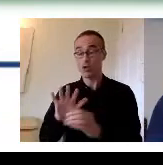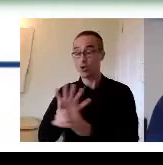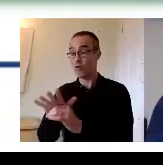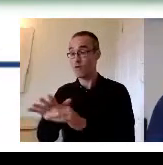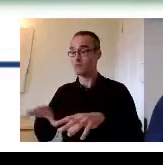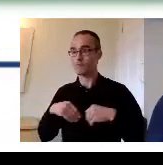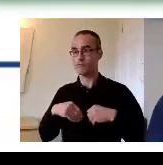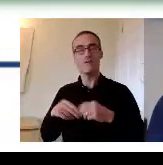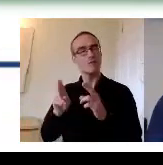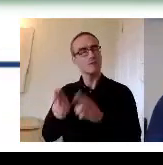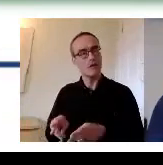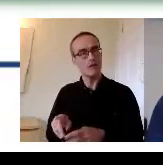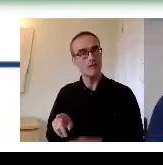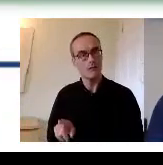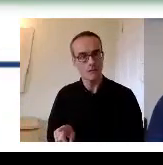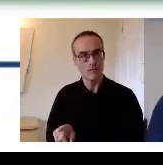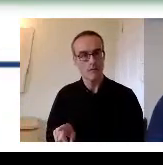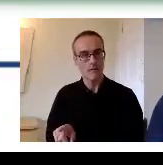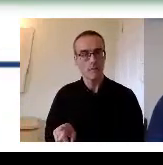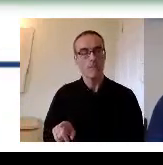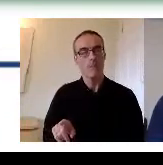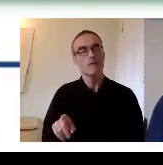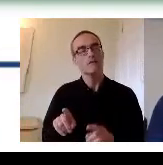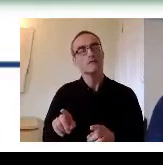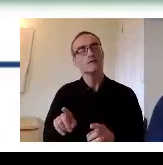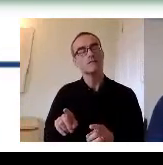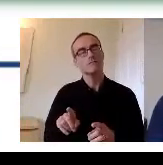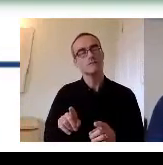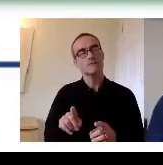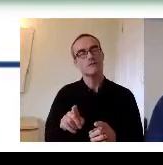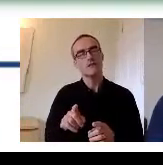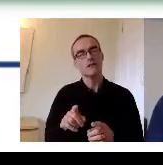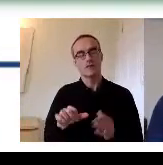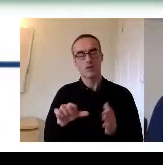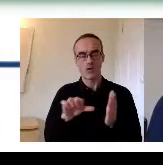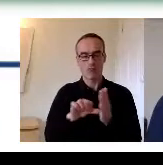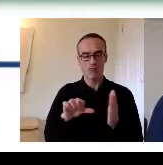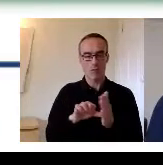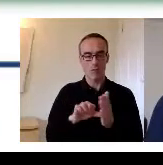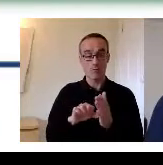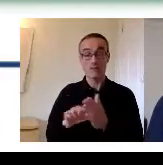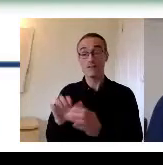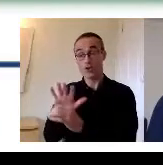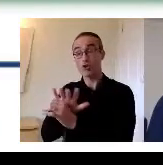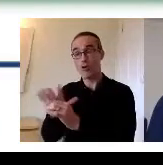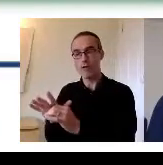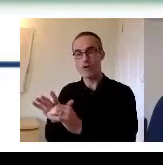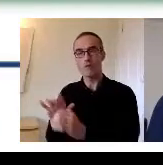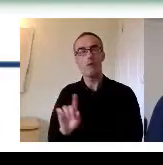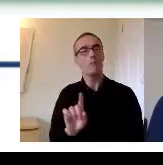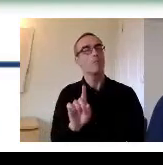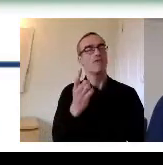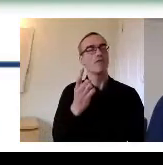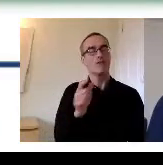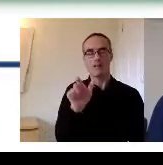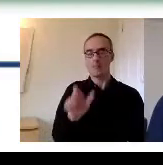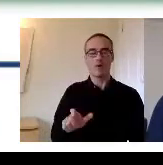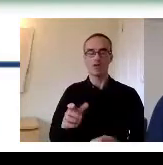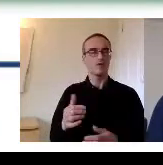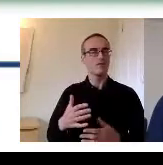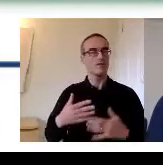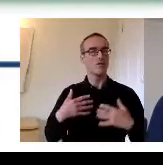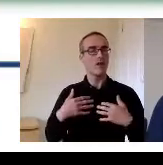in BAME communities. And the thing is, with these comorbidities, which people had a greater risk of dying from COVID with, some of